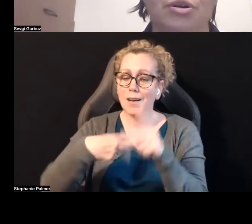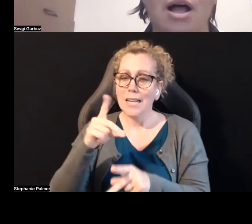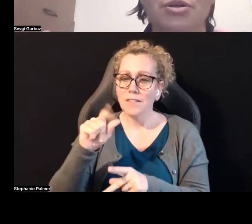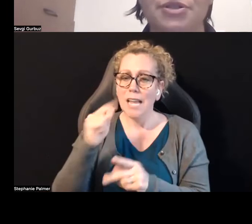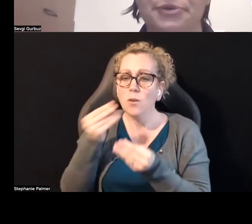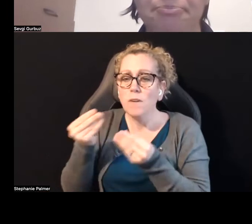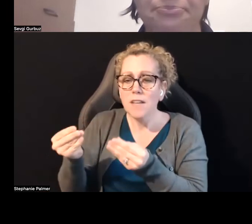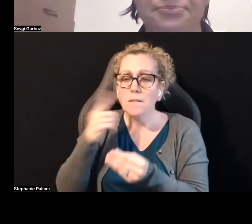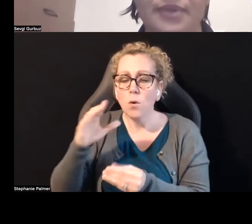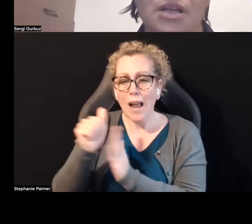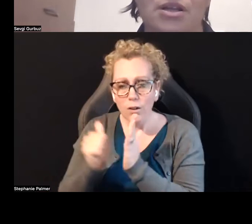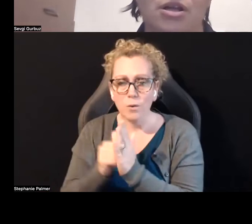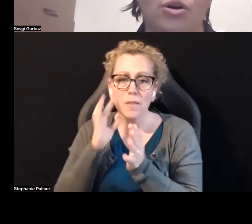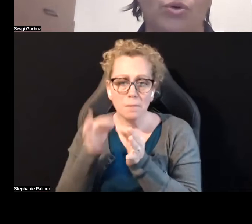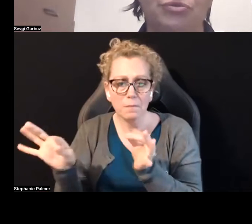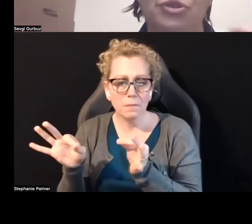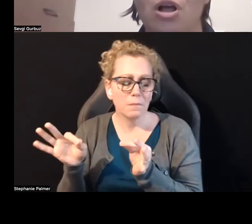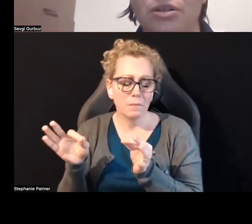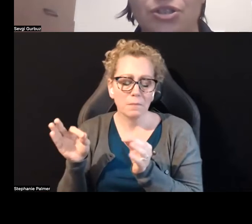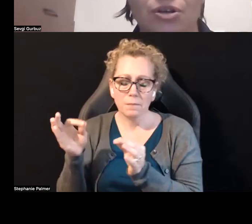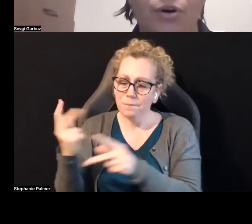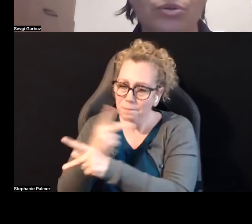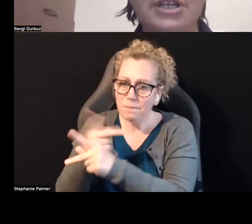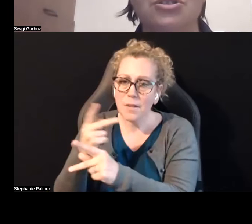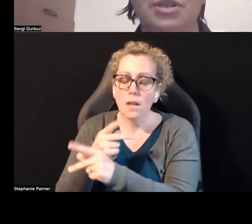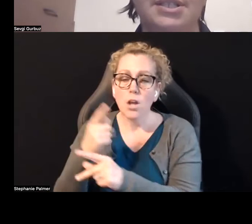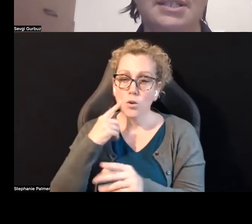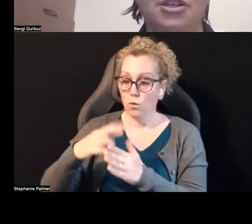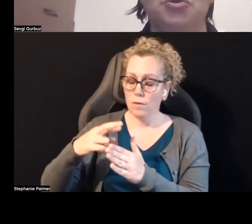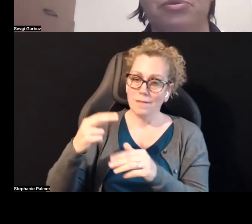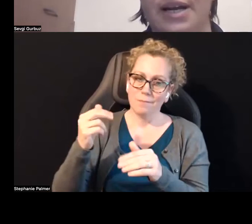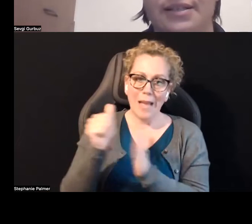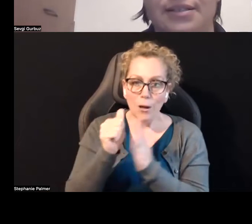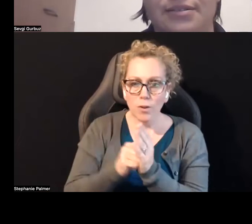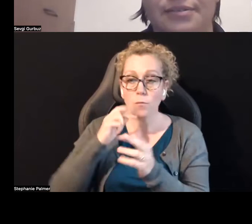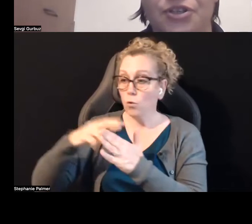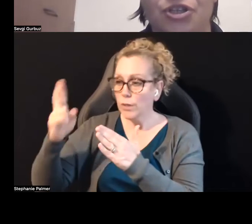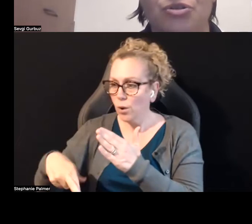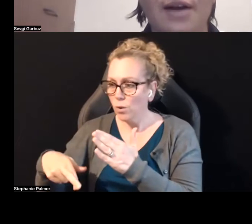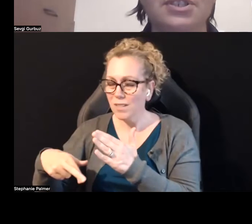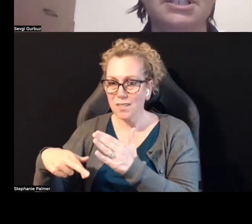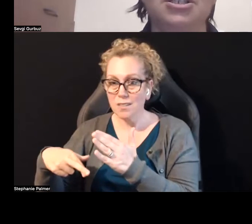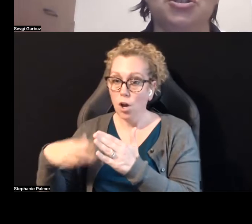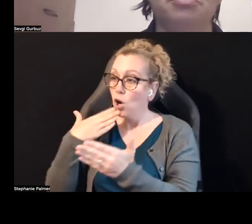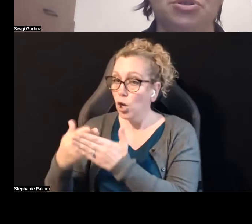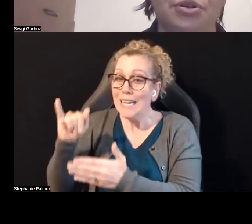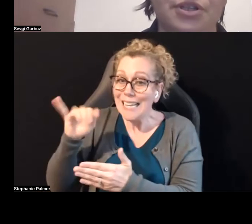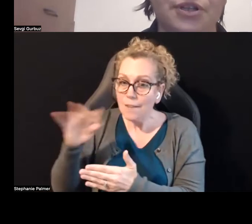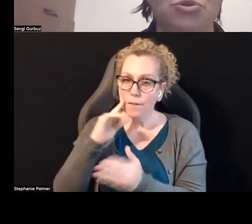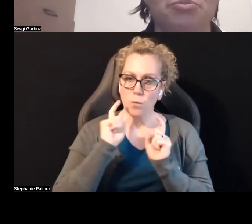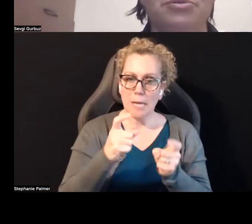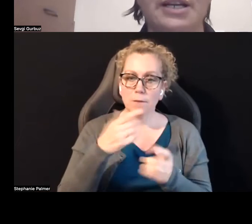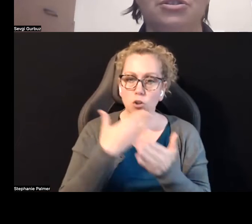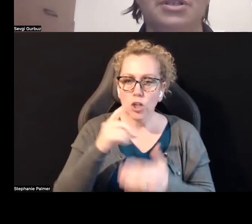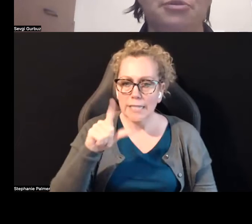because your algorithm or your results are only as good as the data you provide it. You have to teach the computer.